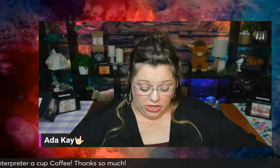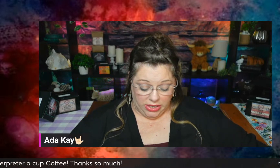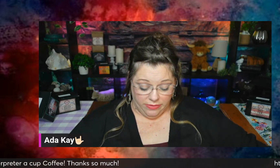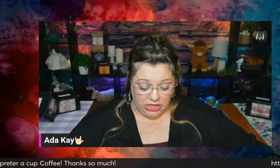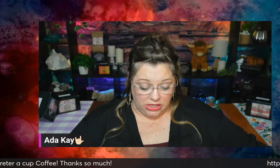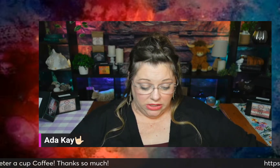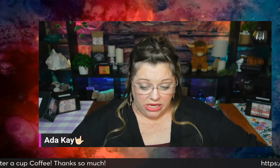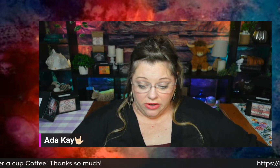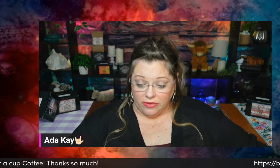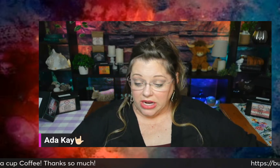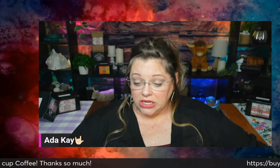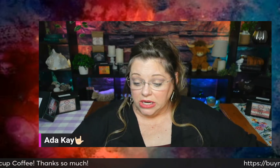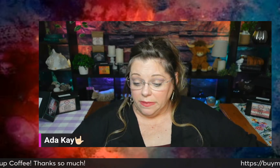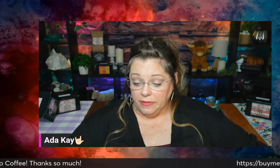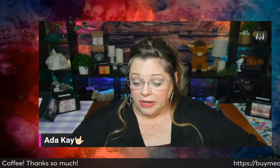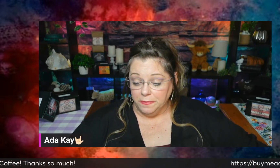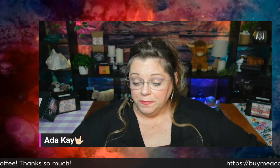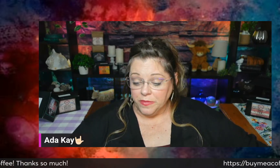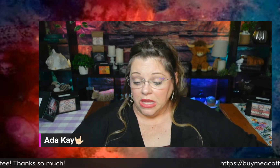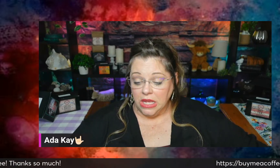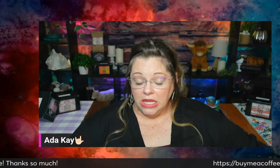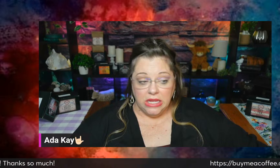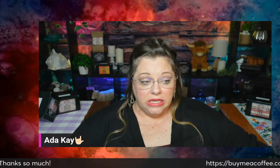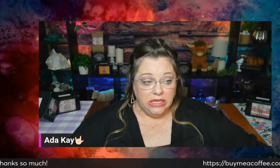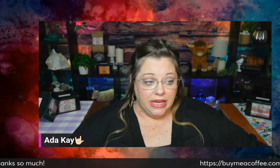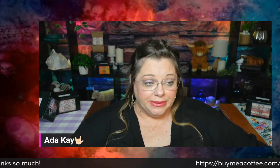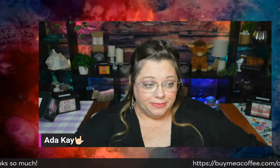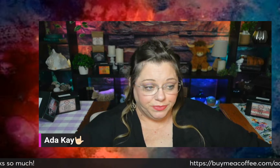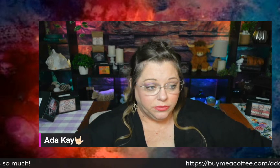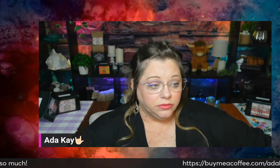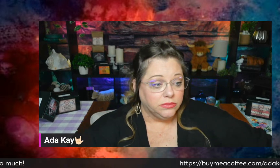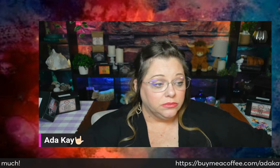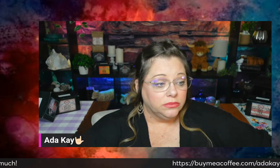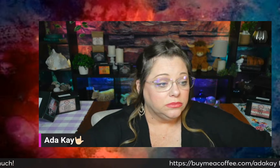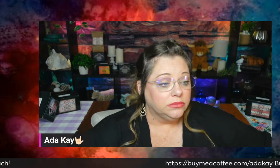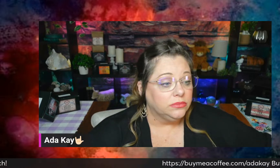going on, they immediately counteracting it. But yeah.